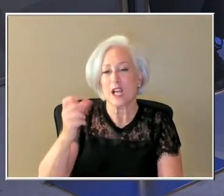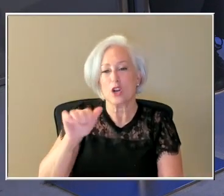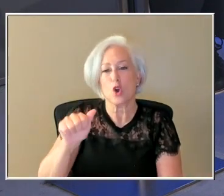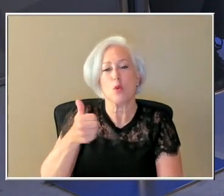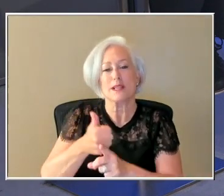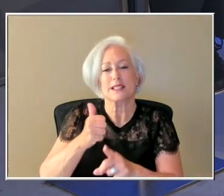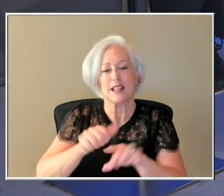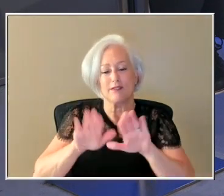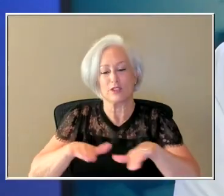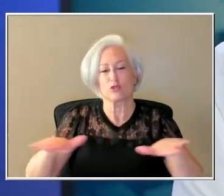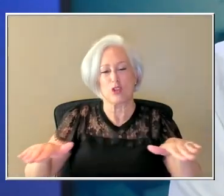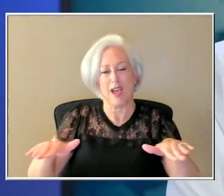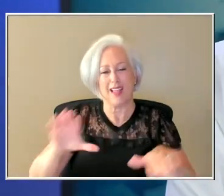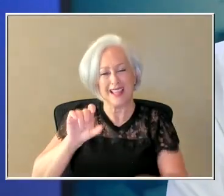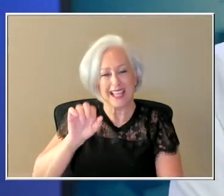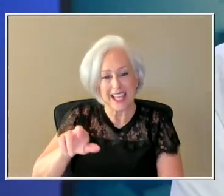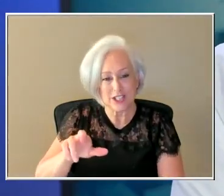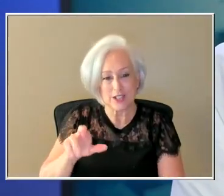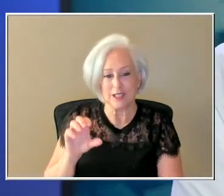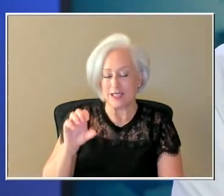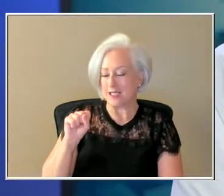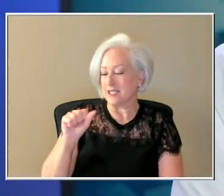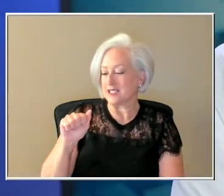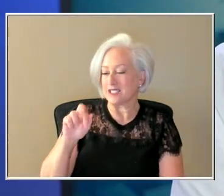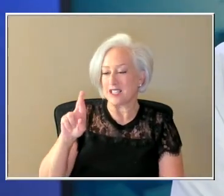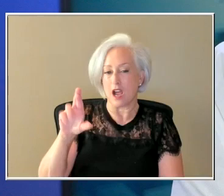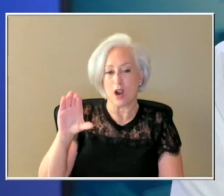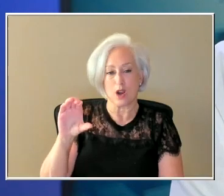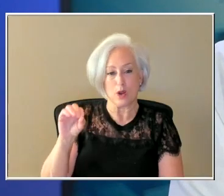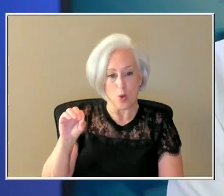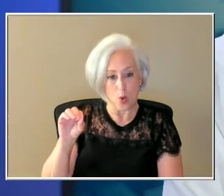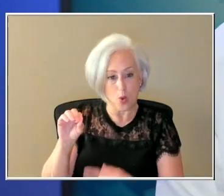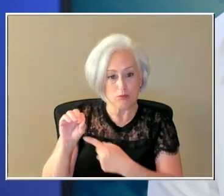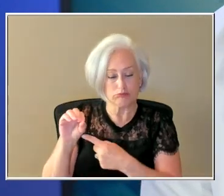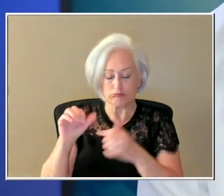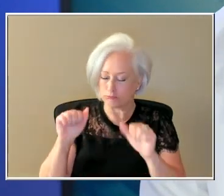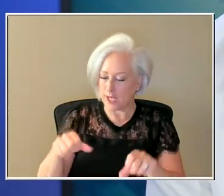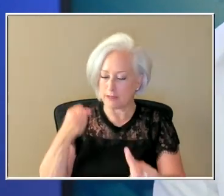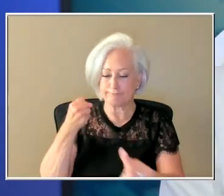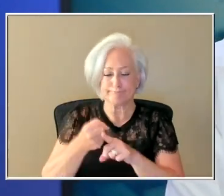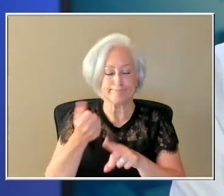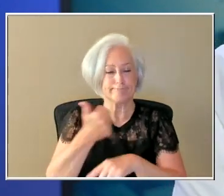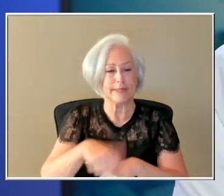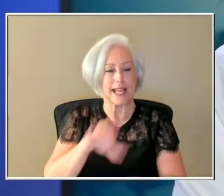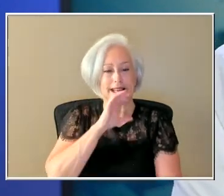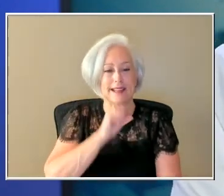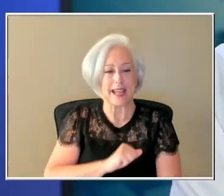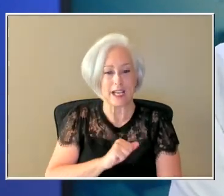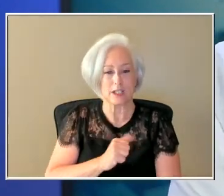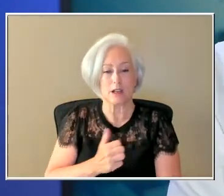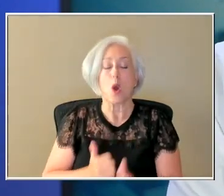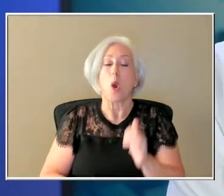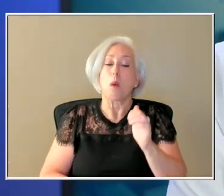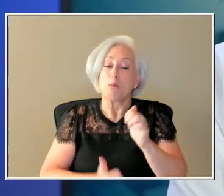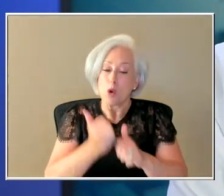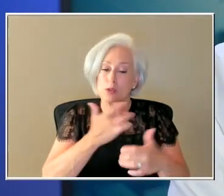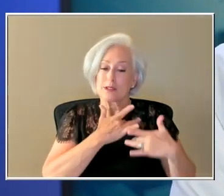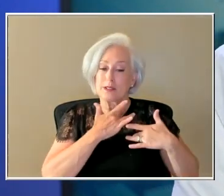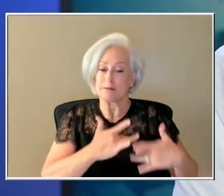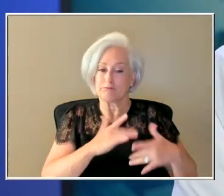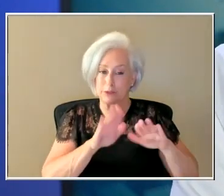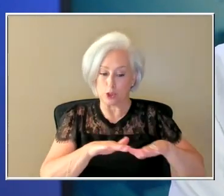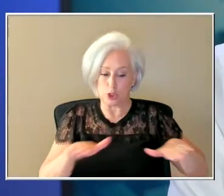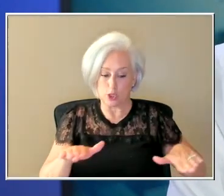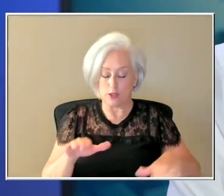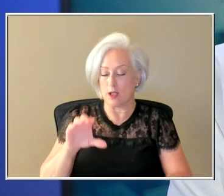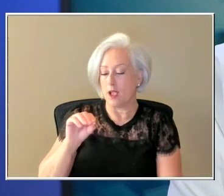So sarcomas can occur in any age. There are those that occur mostly in children. For example, osteosarcoma